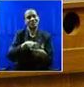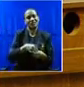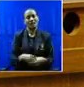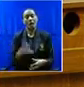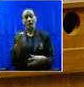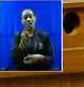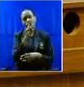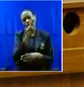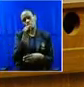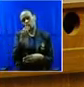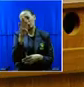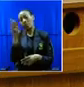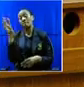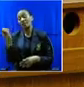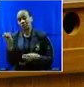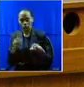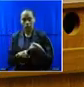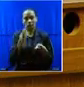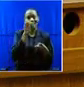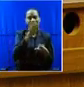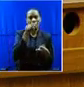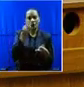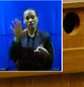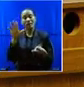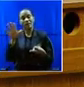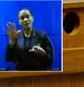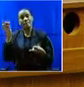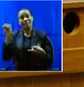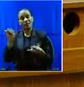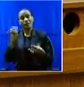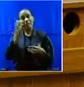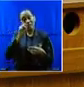2.4 million and 3.5 million SMMEs in our country,